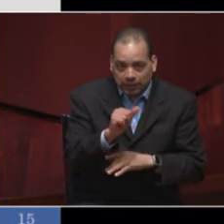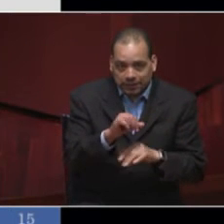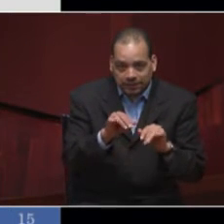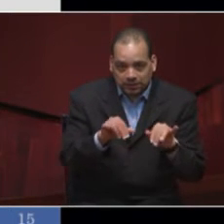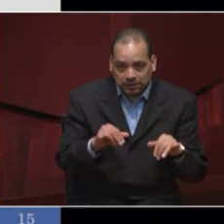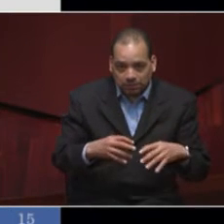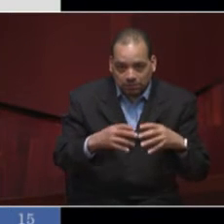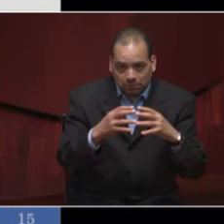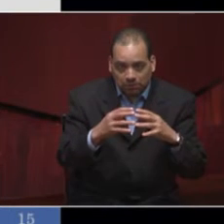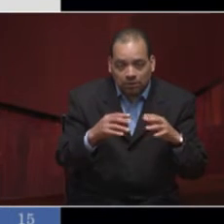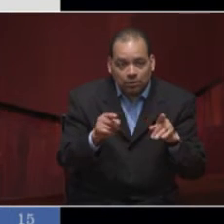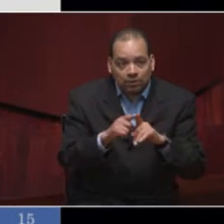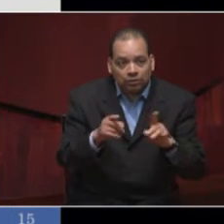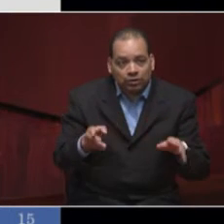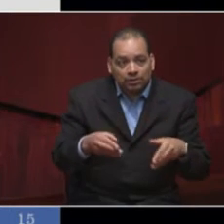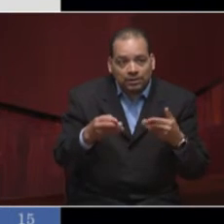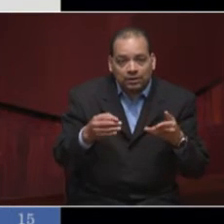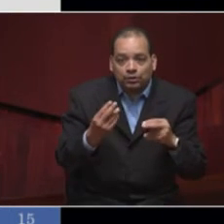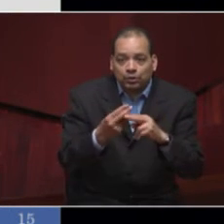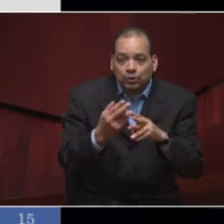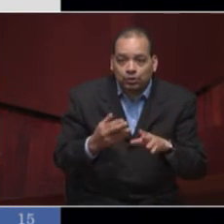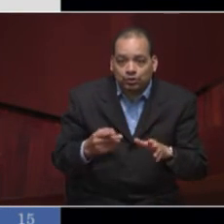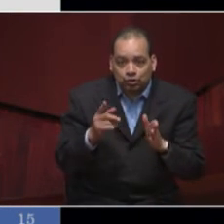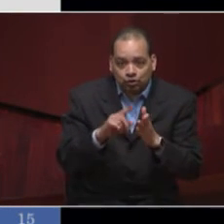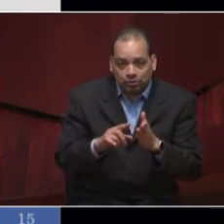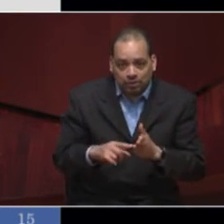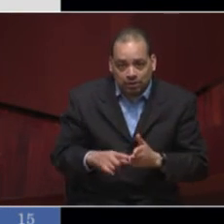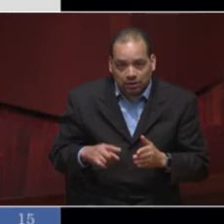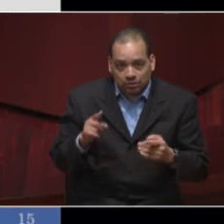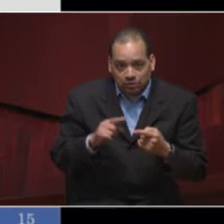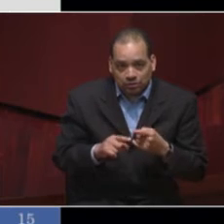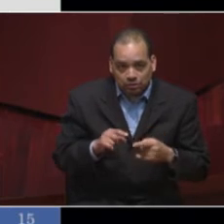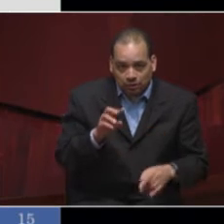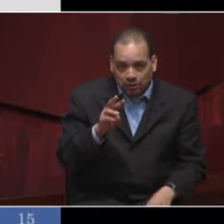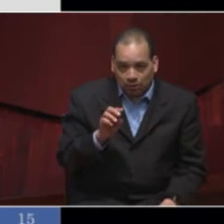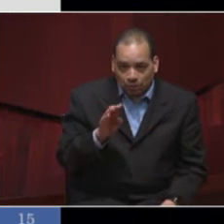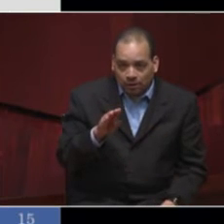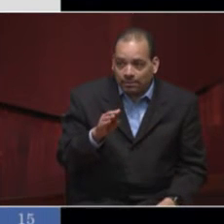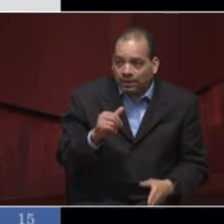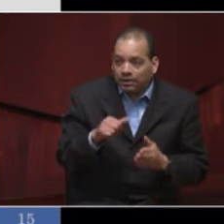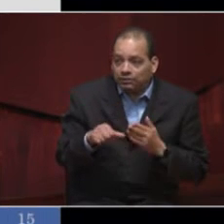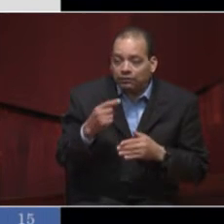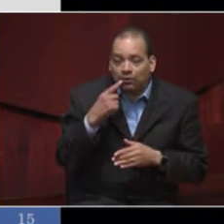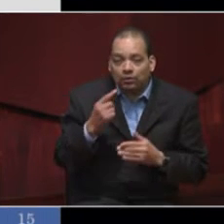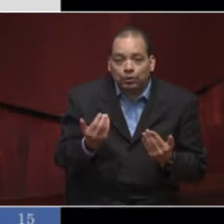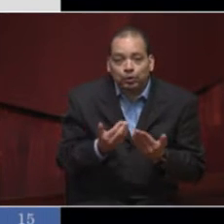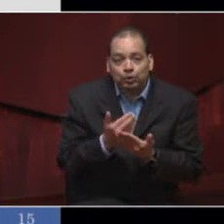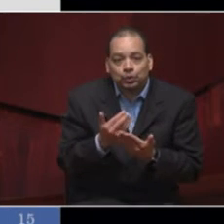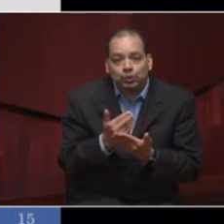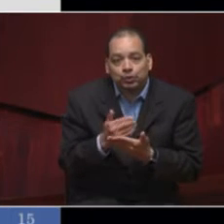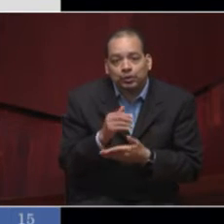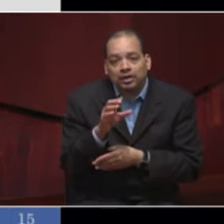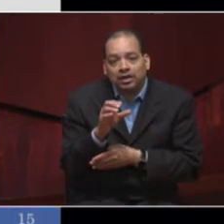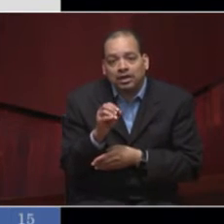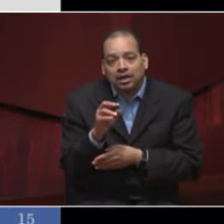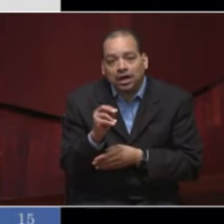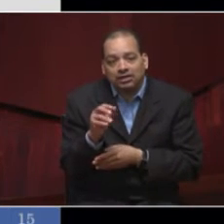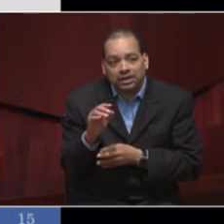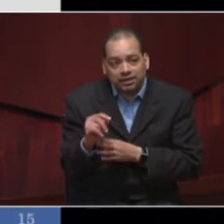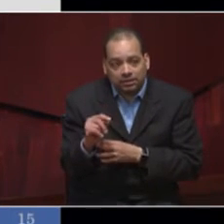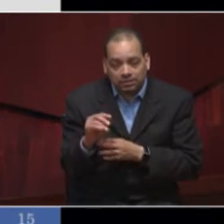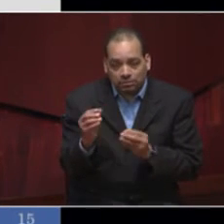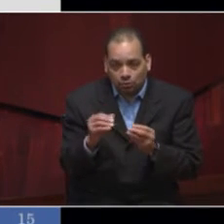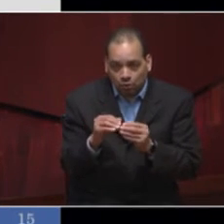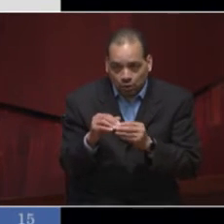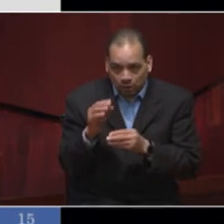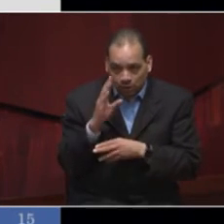users should also check back periodically to the webpage for new or updated content. And we have more content coming, and when